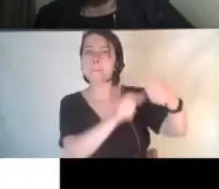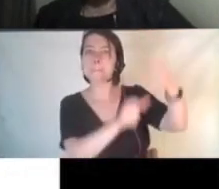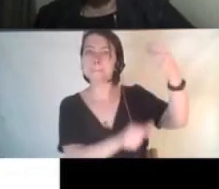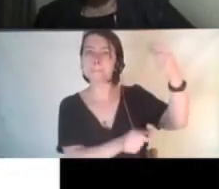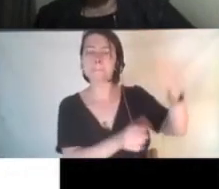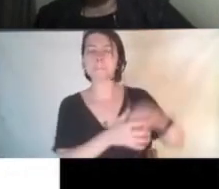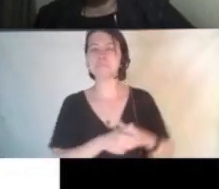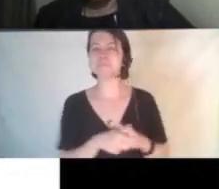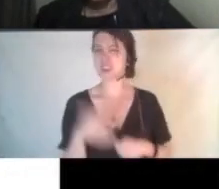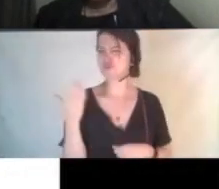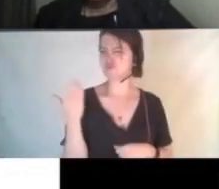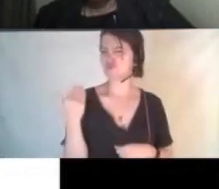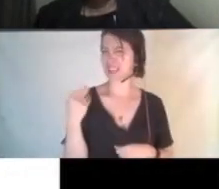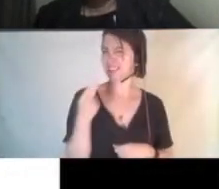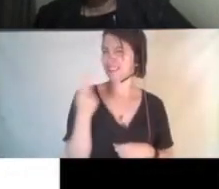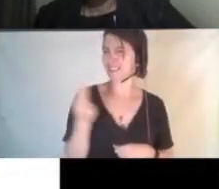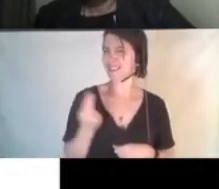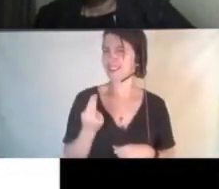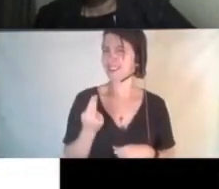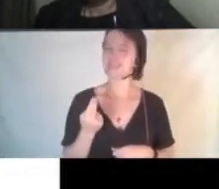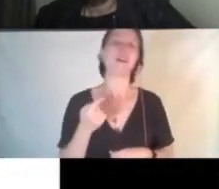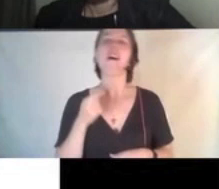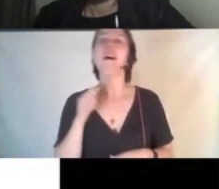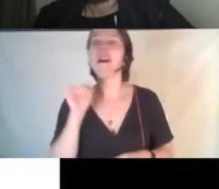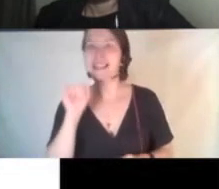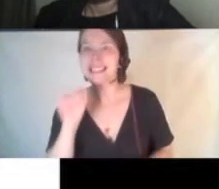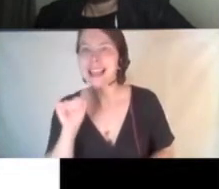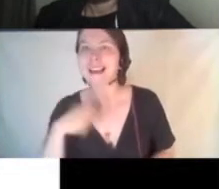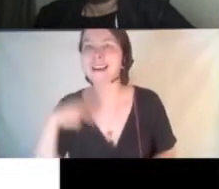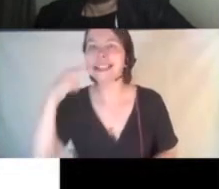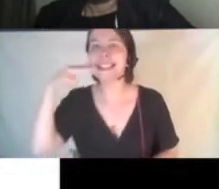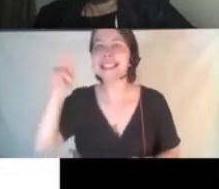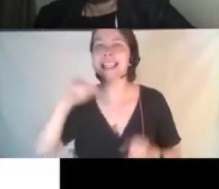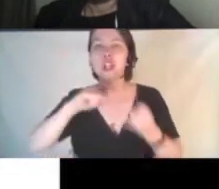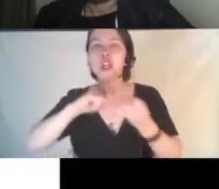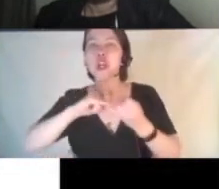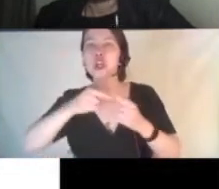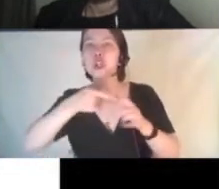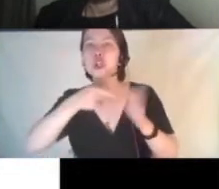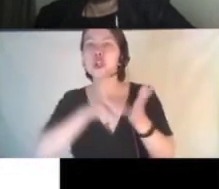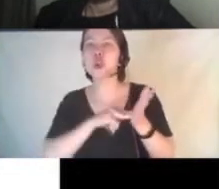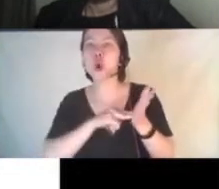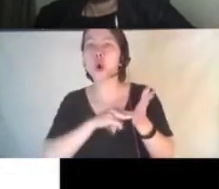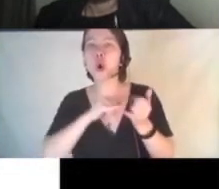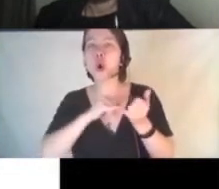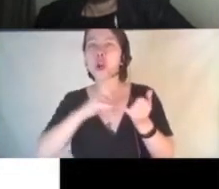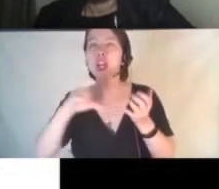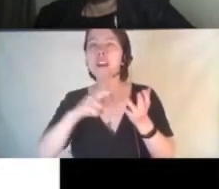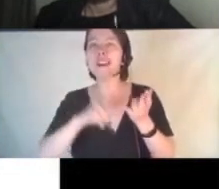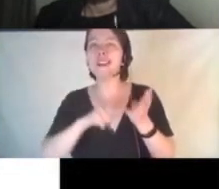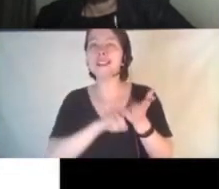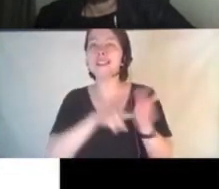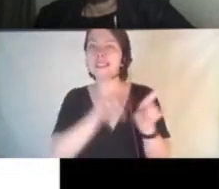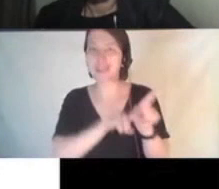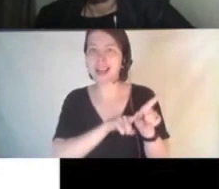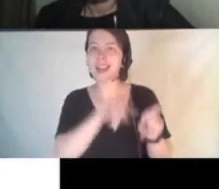you saw that you liked? Oh yeah, there was Sean Scully that I saw at the National Gallery, where he painted on these big